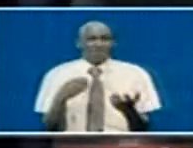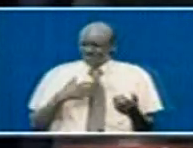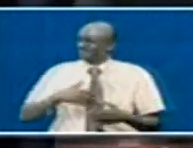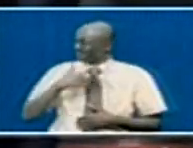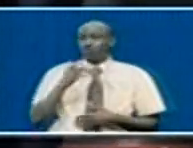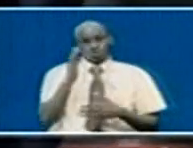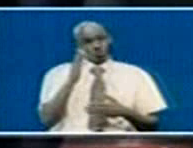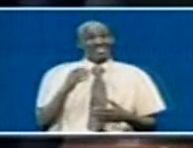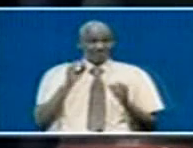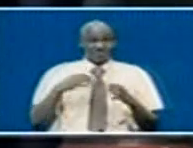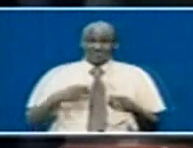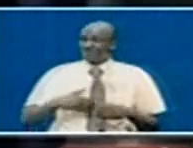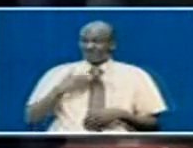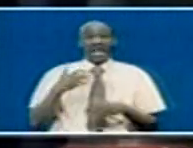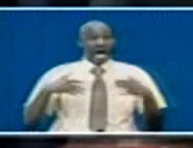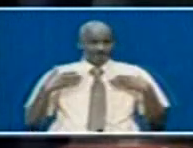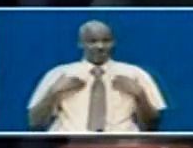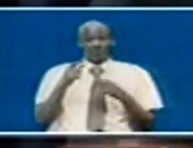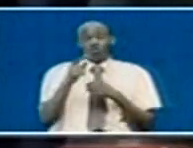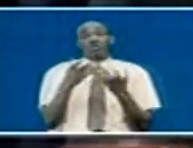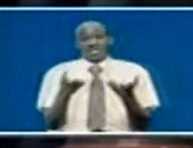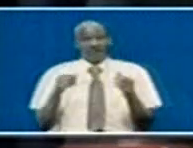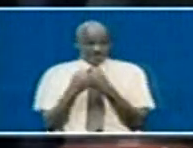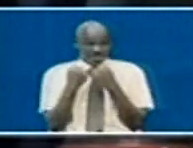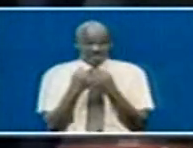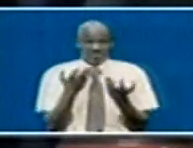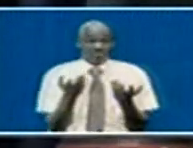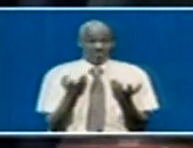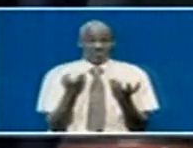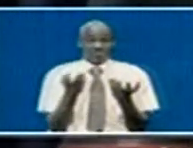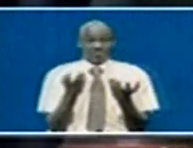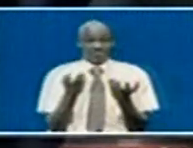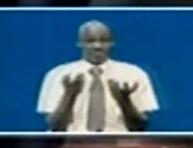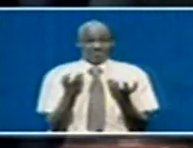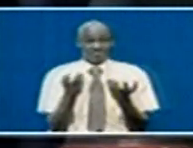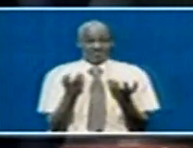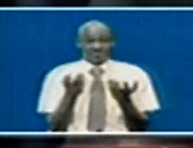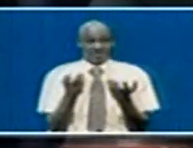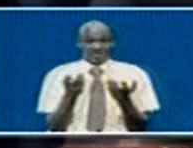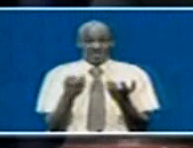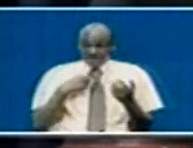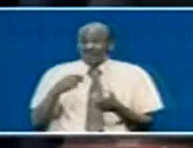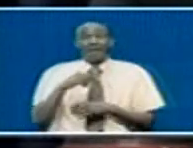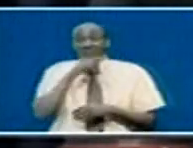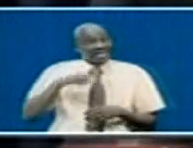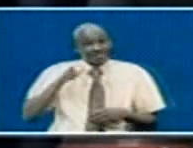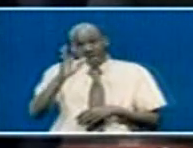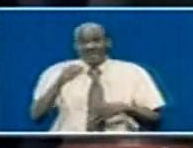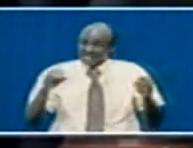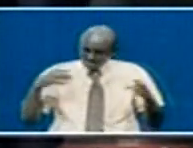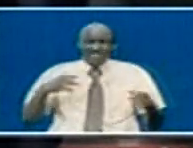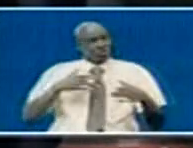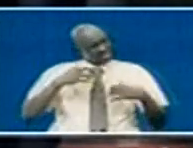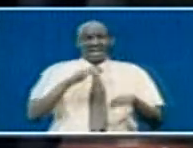very, very unhappy and very concerned, as I am, even as I'm not their parents, I'm still very concerned as